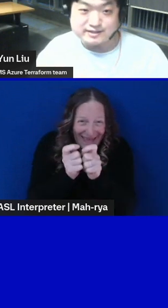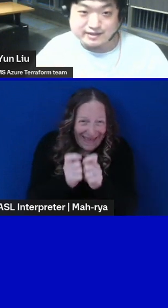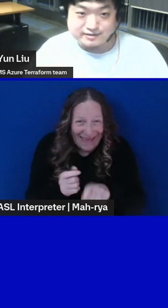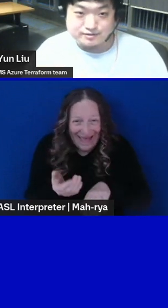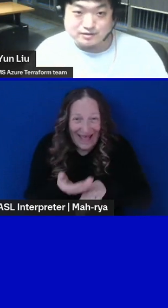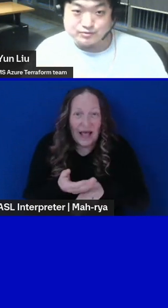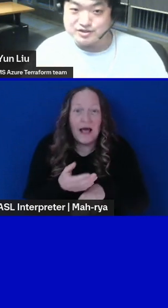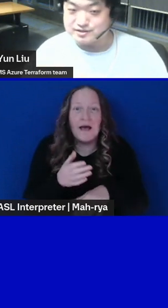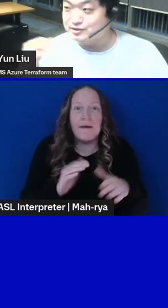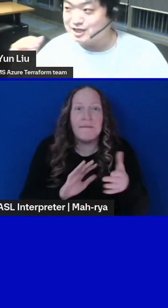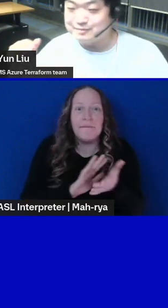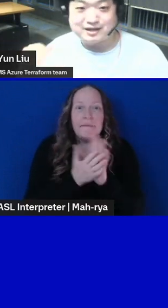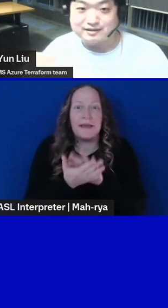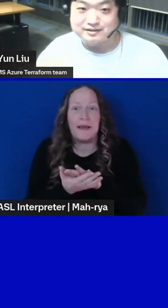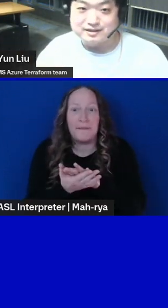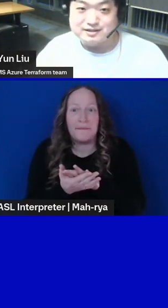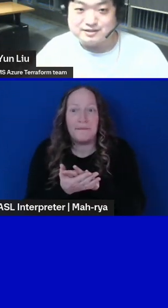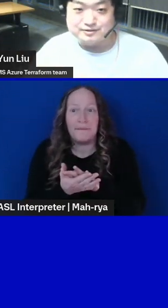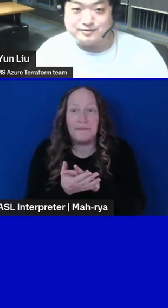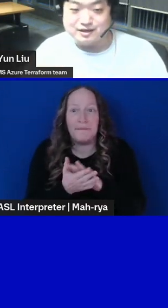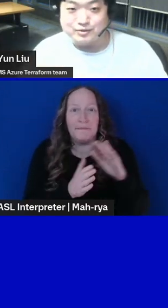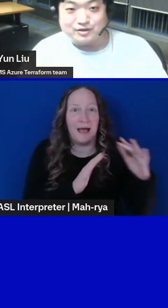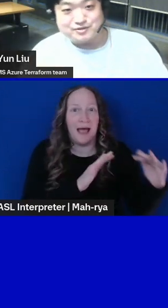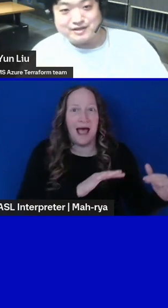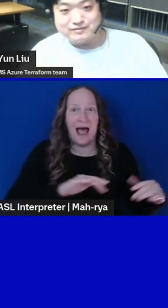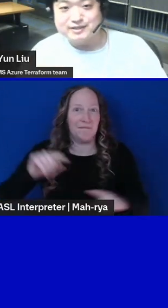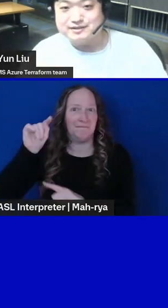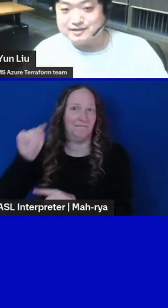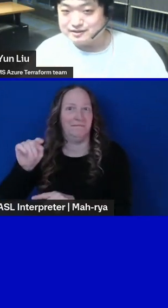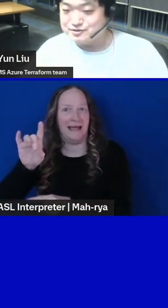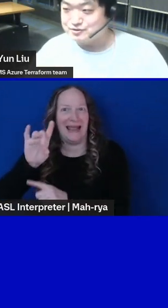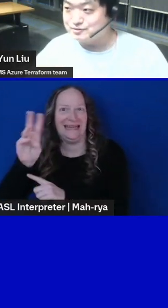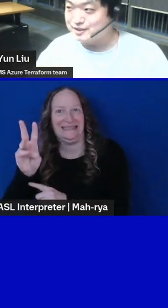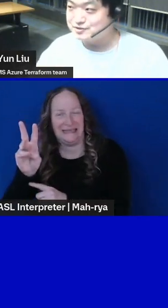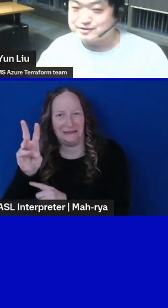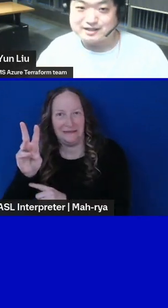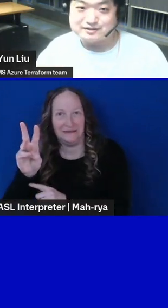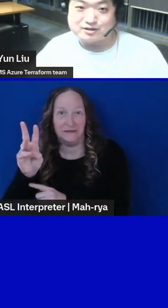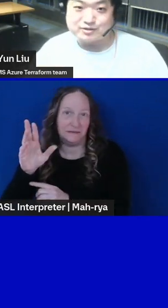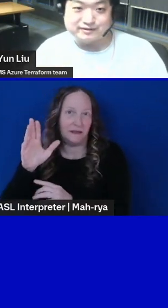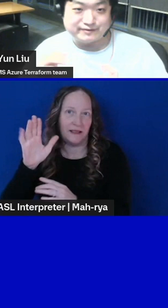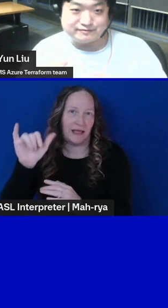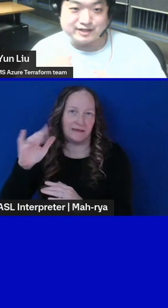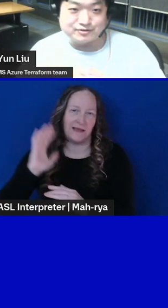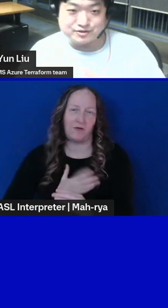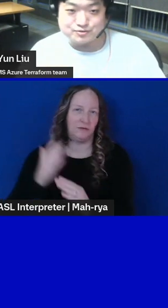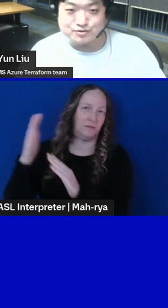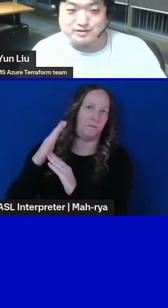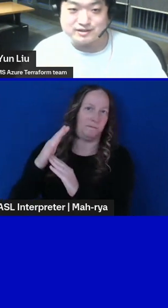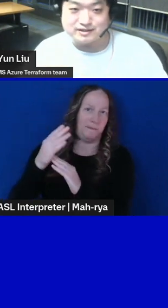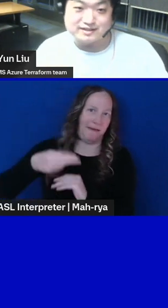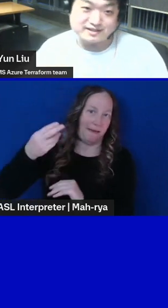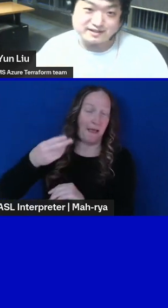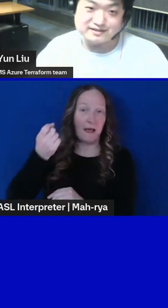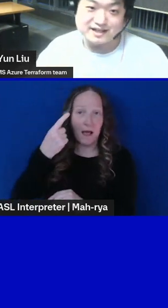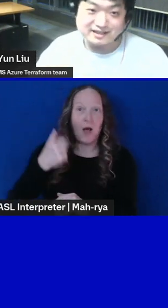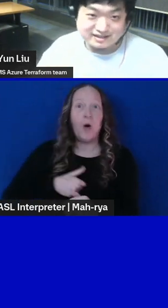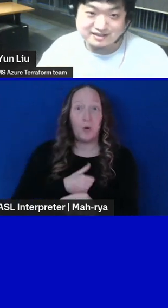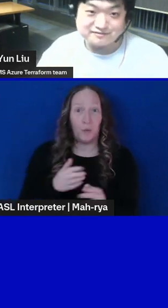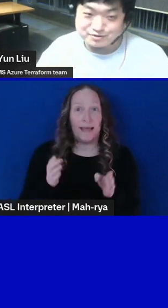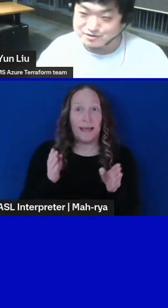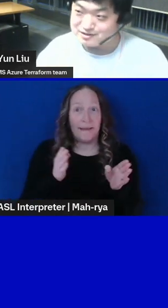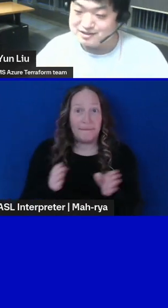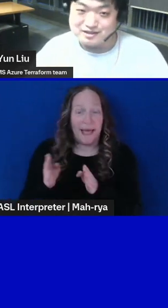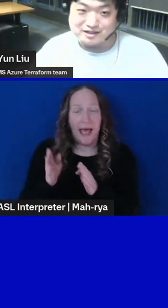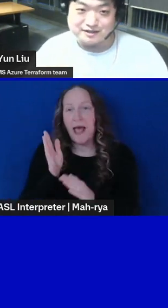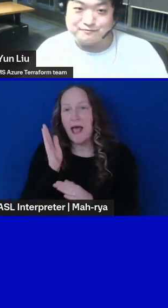reaches 86, which is all-time high. So we also have a plan to make sure that our evaluation score exceeded 90